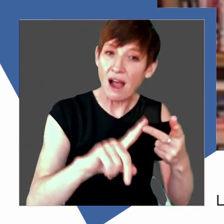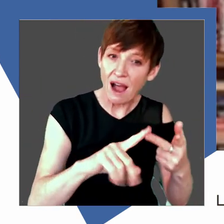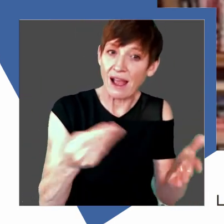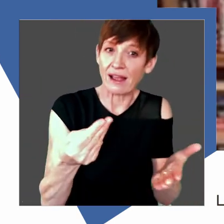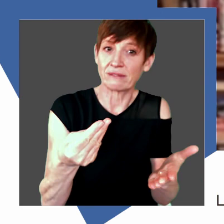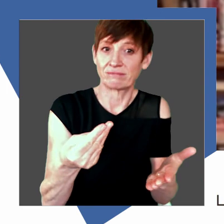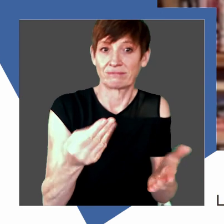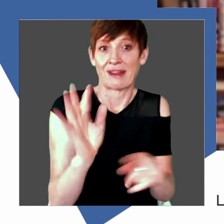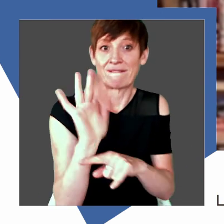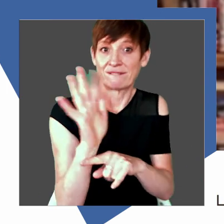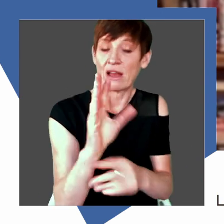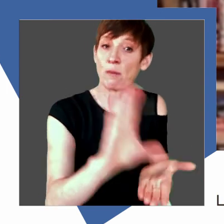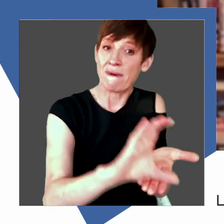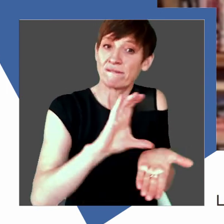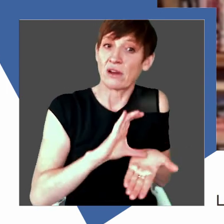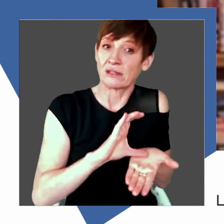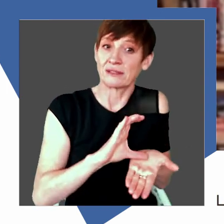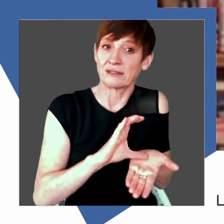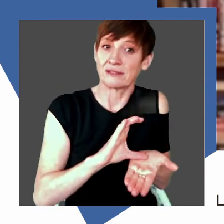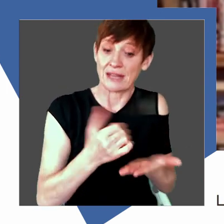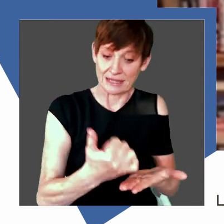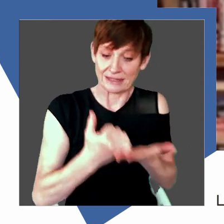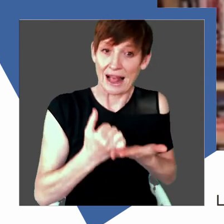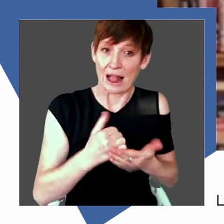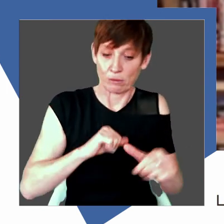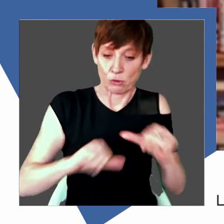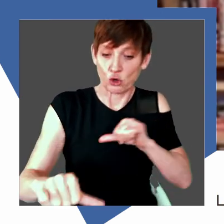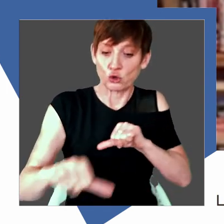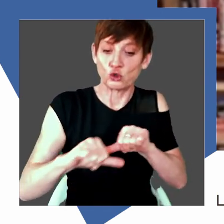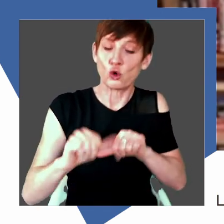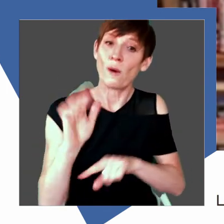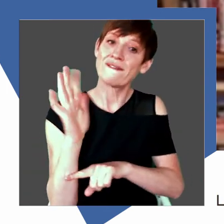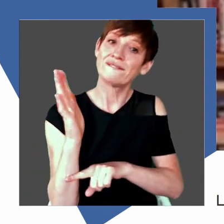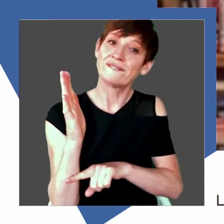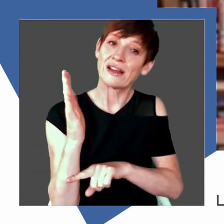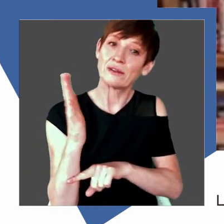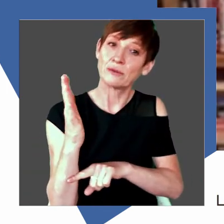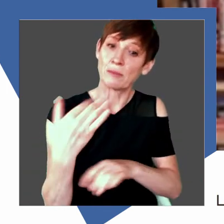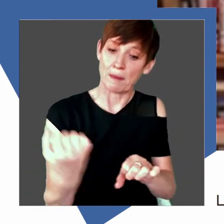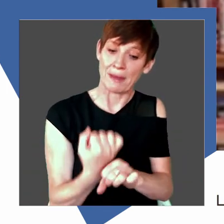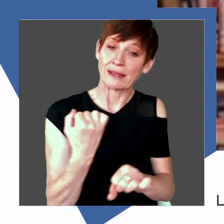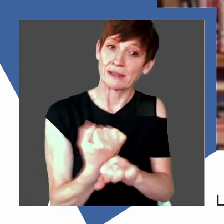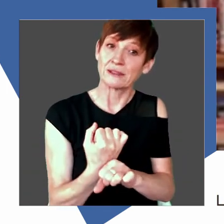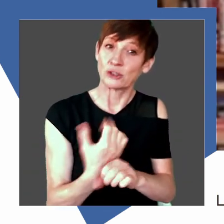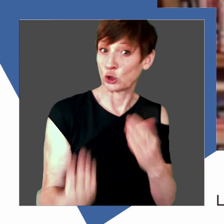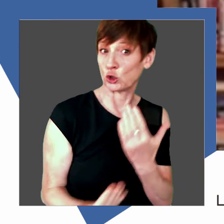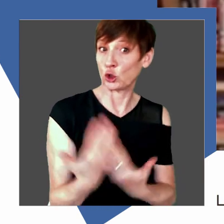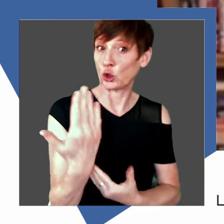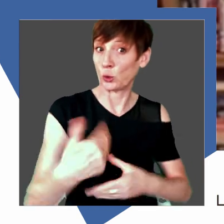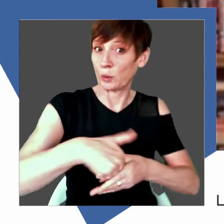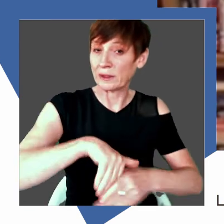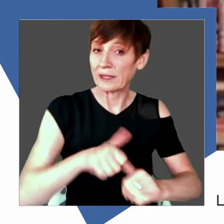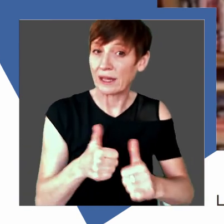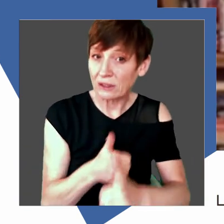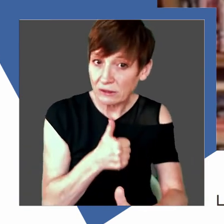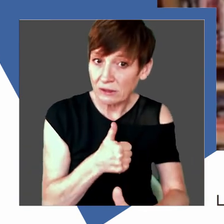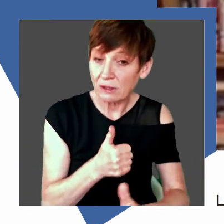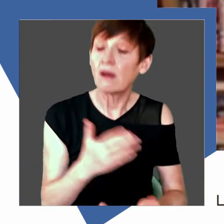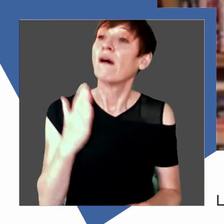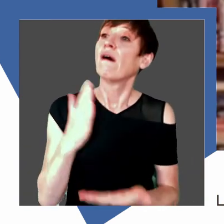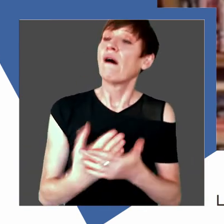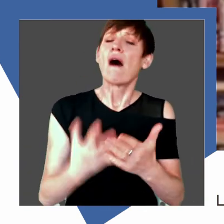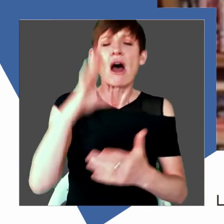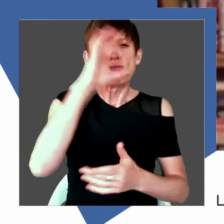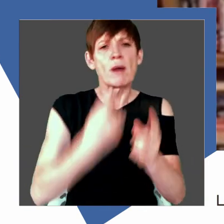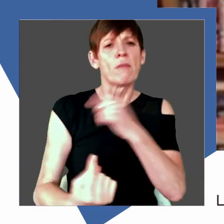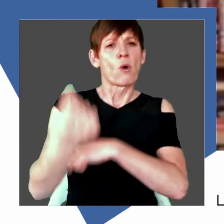to help short filmmakers who are new into the industry. My first job was actually, it came off the back of a visiting lecturer we had